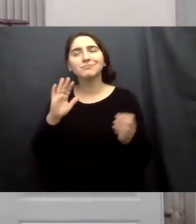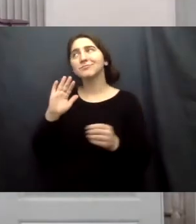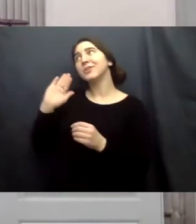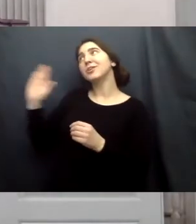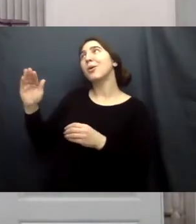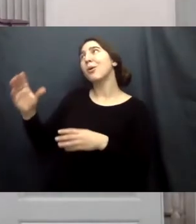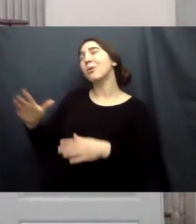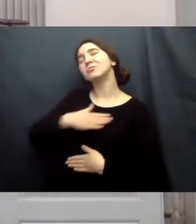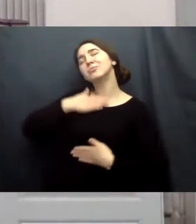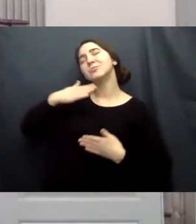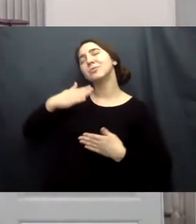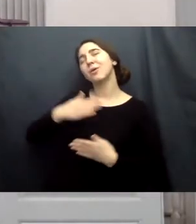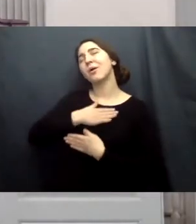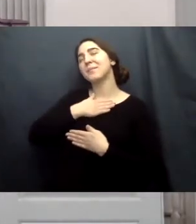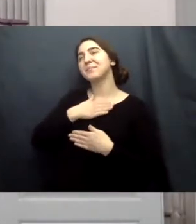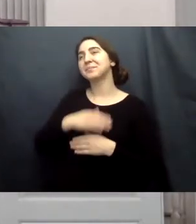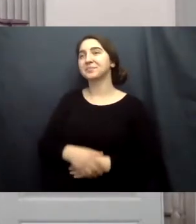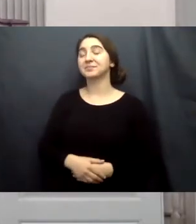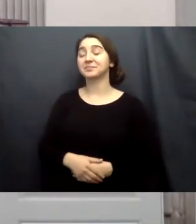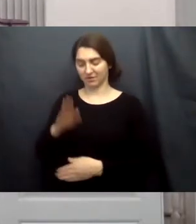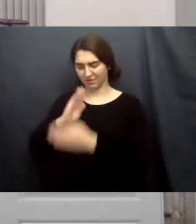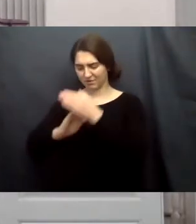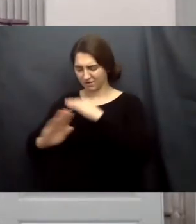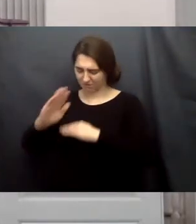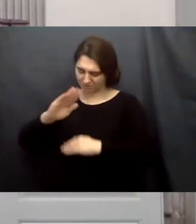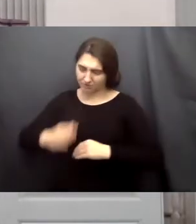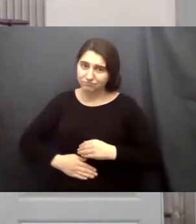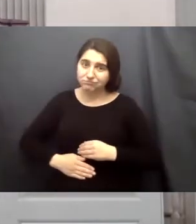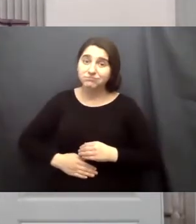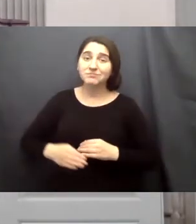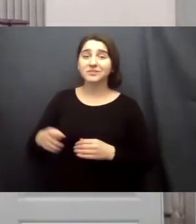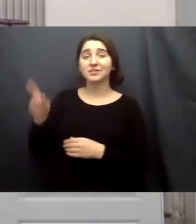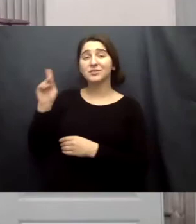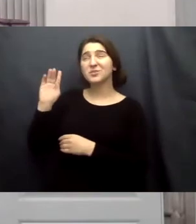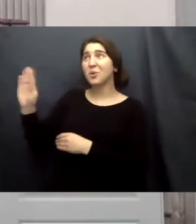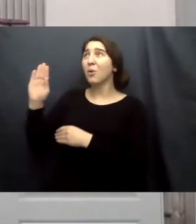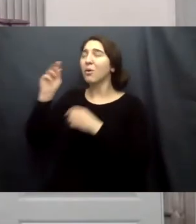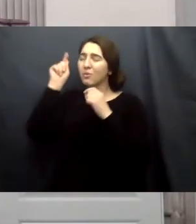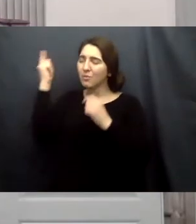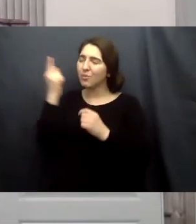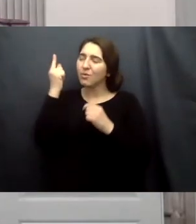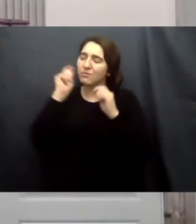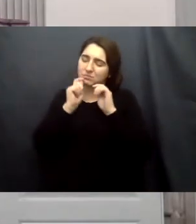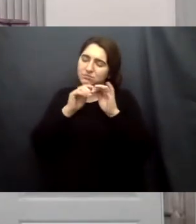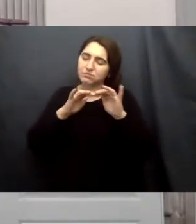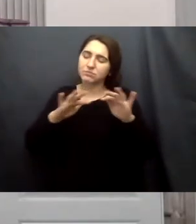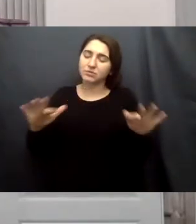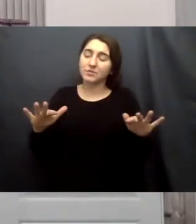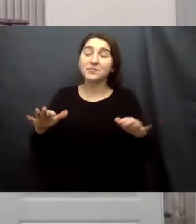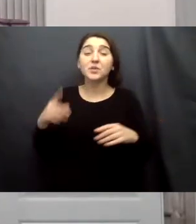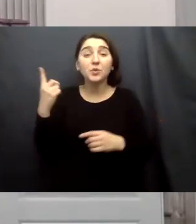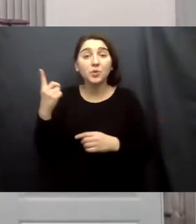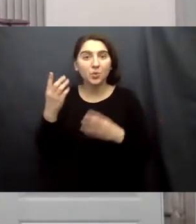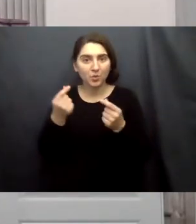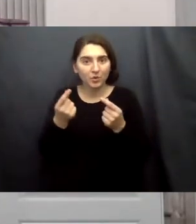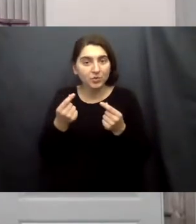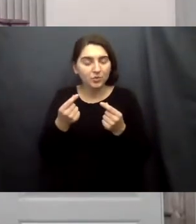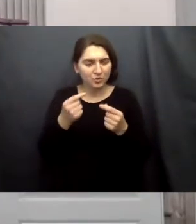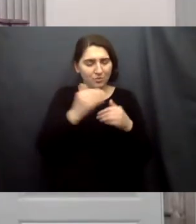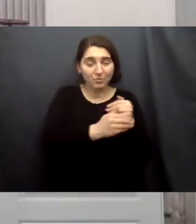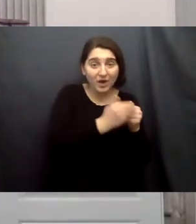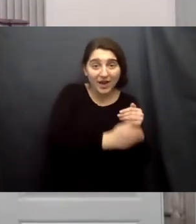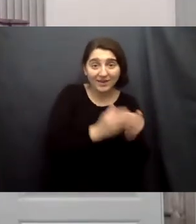joy. Fill our humble bellies with your wonder as you bless this bread and this cup.